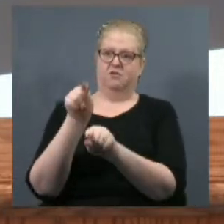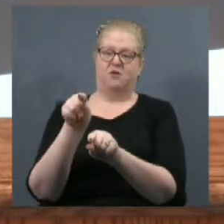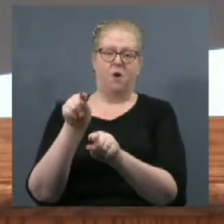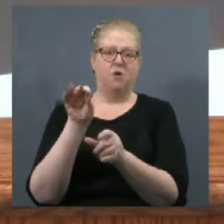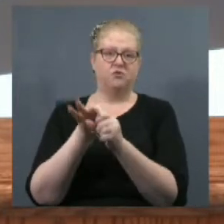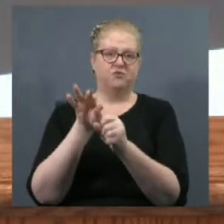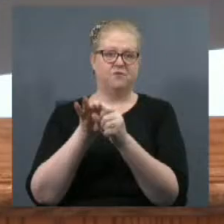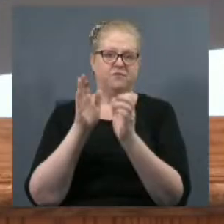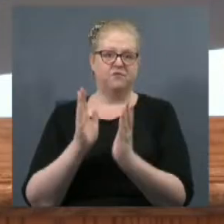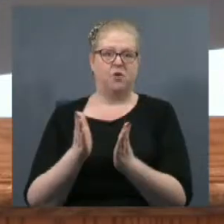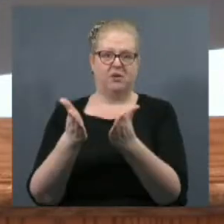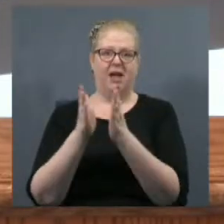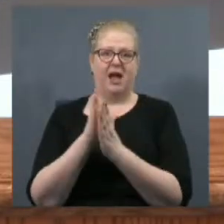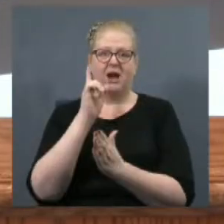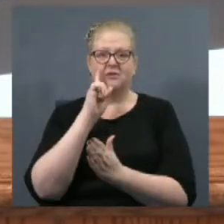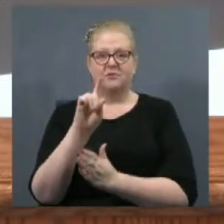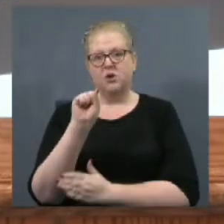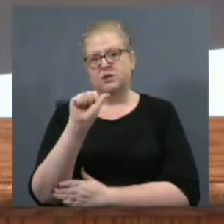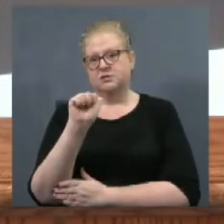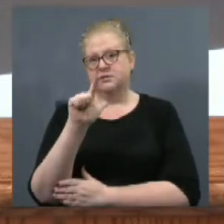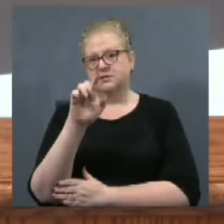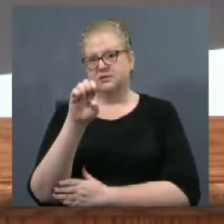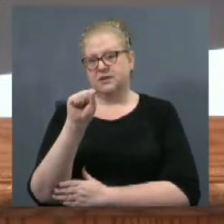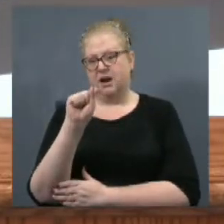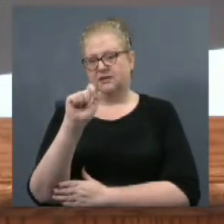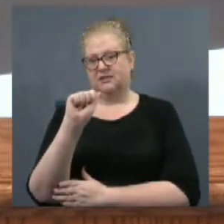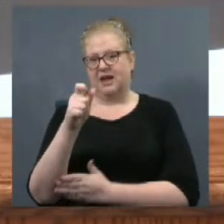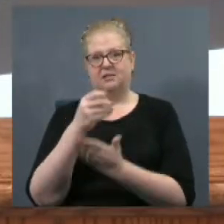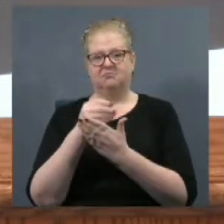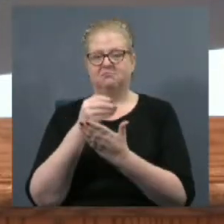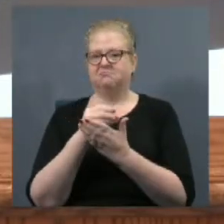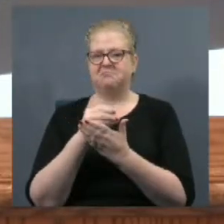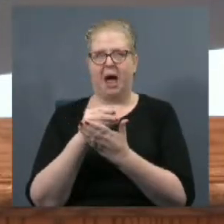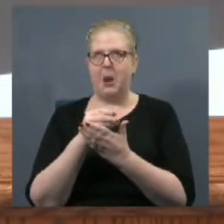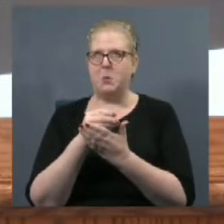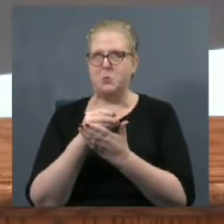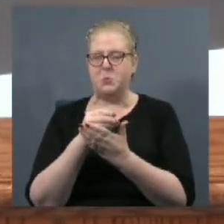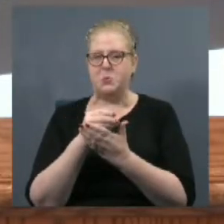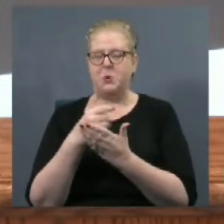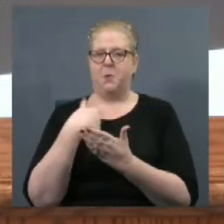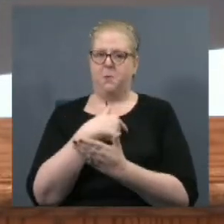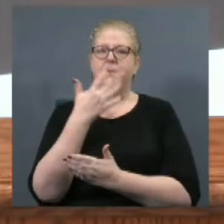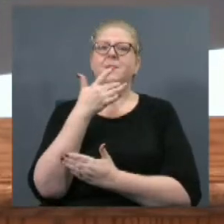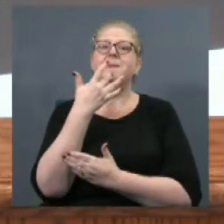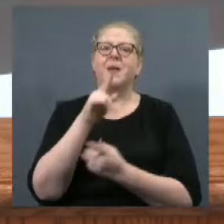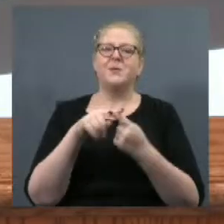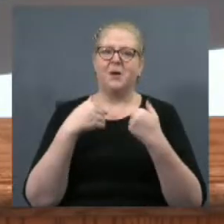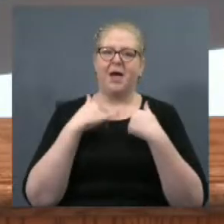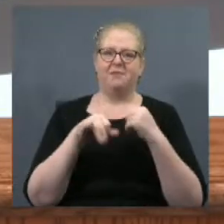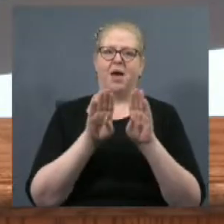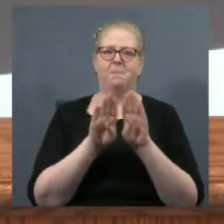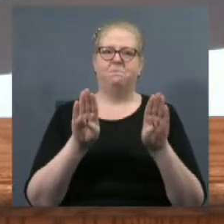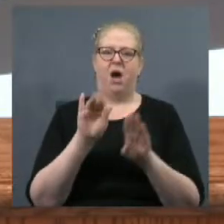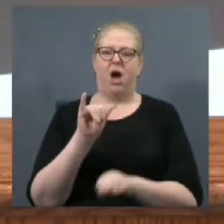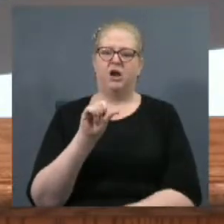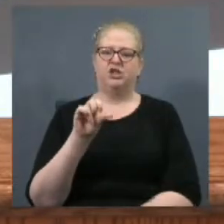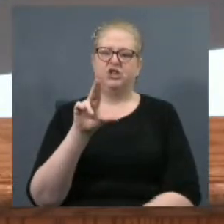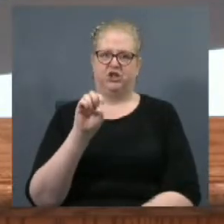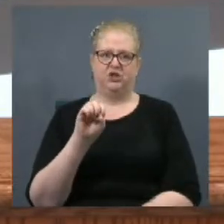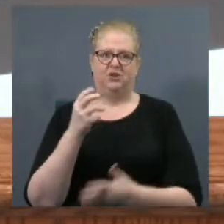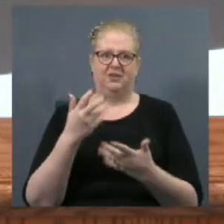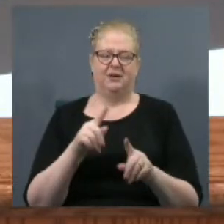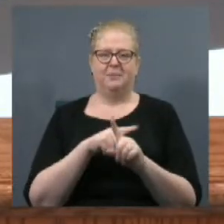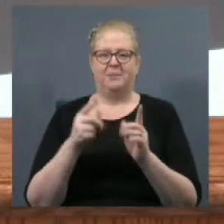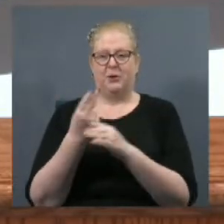sales tax money, we were lucky enough to get the bond issue done. I still don't feel that using bond funds that have to be paid back over